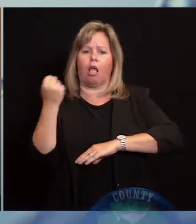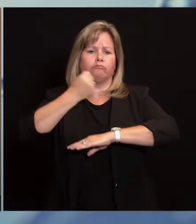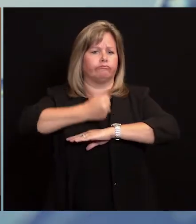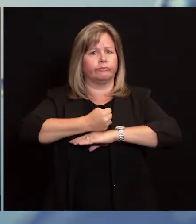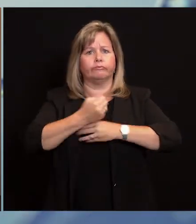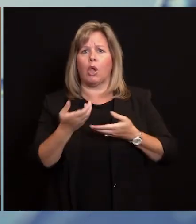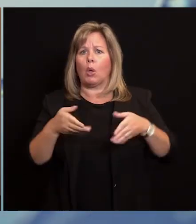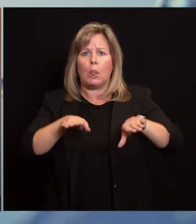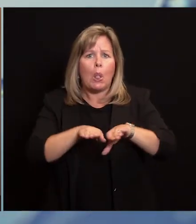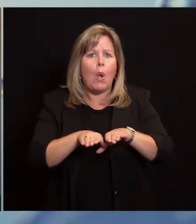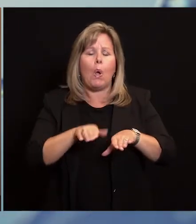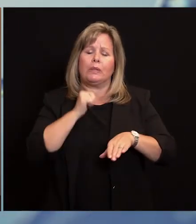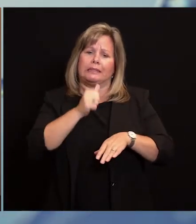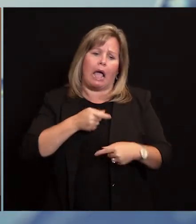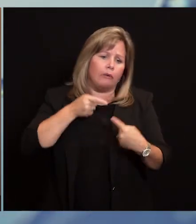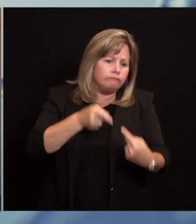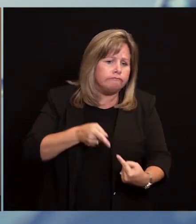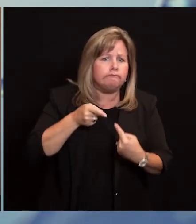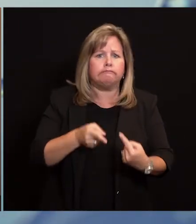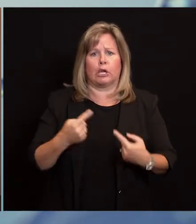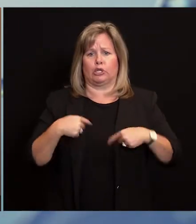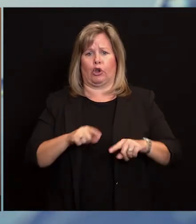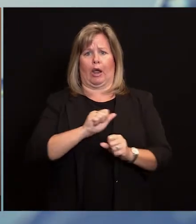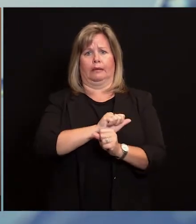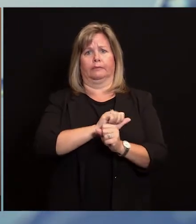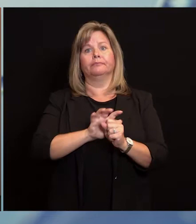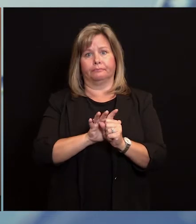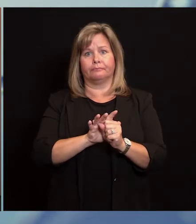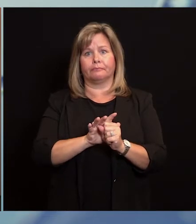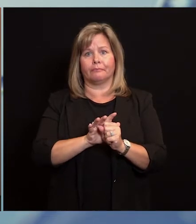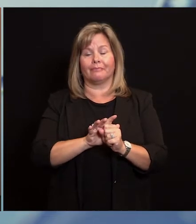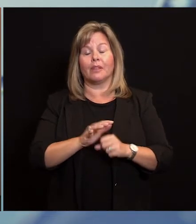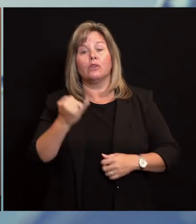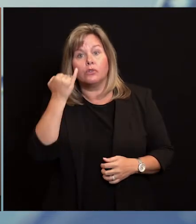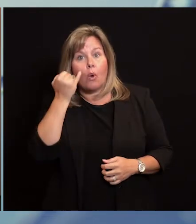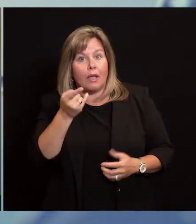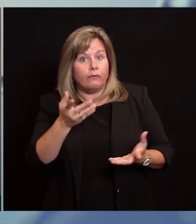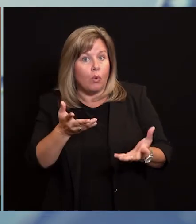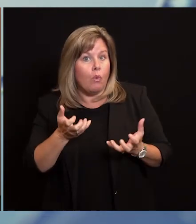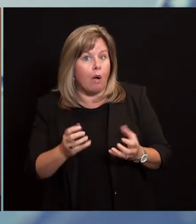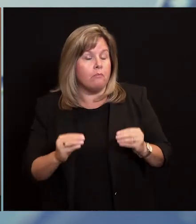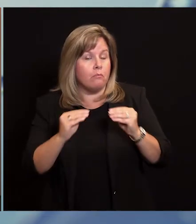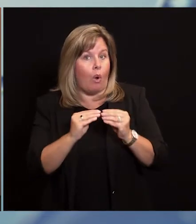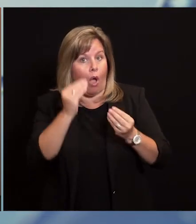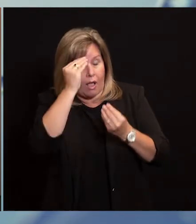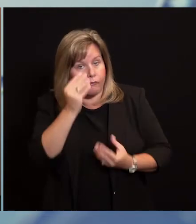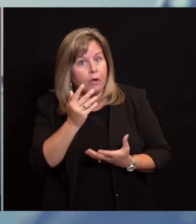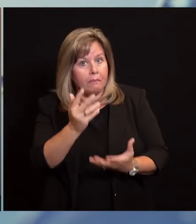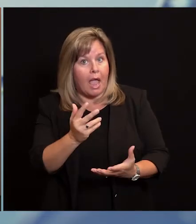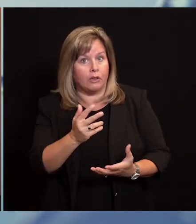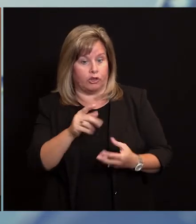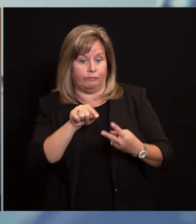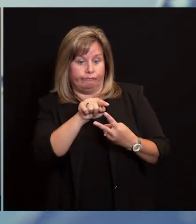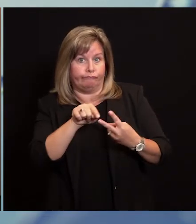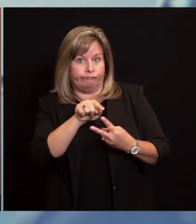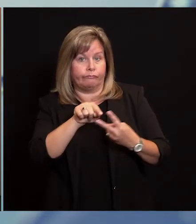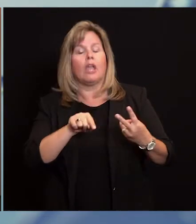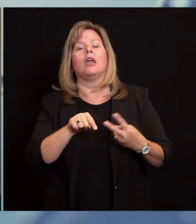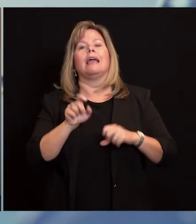time of such difficulty for so many. So if you want more information about either of those programs, please go